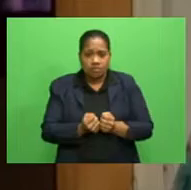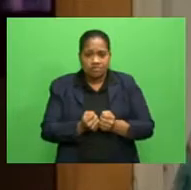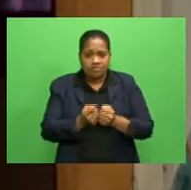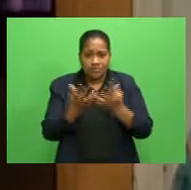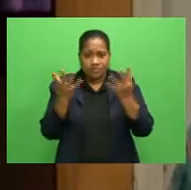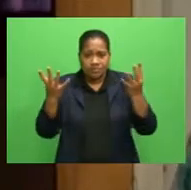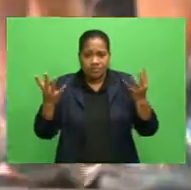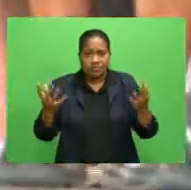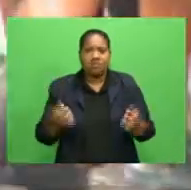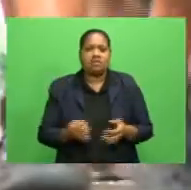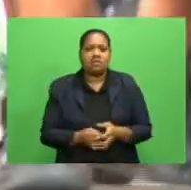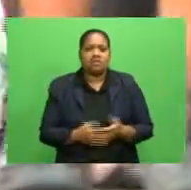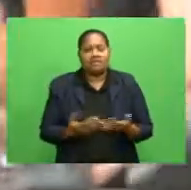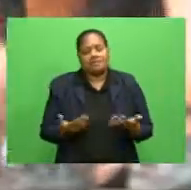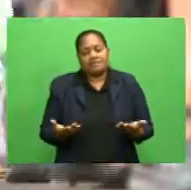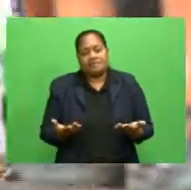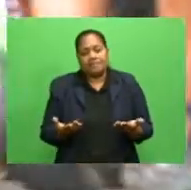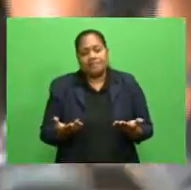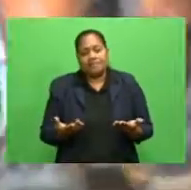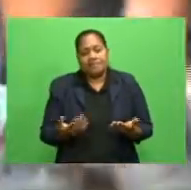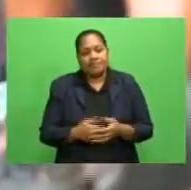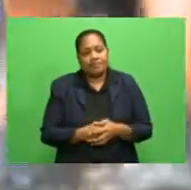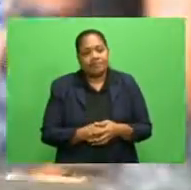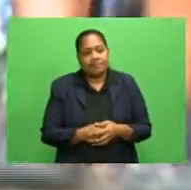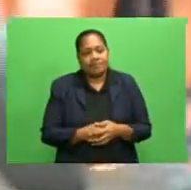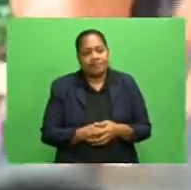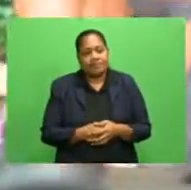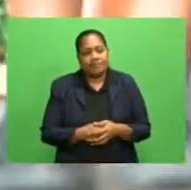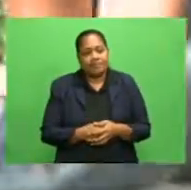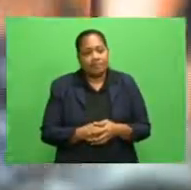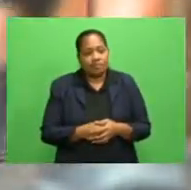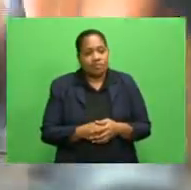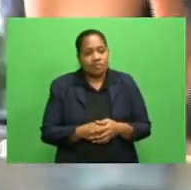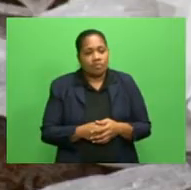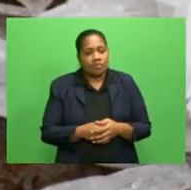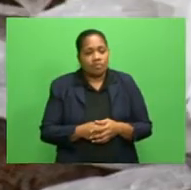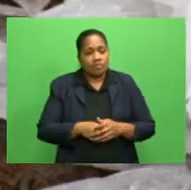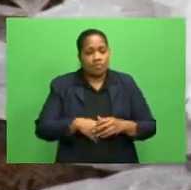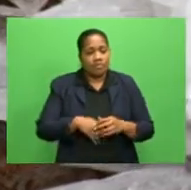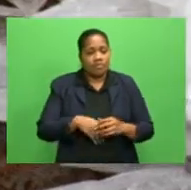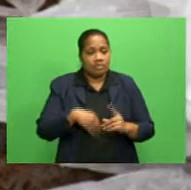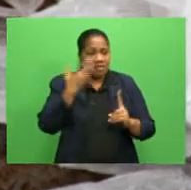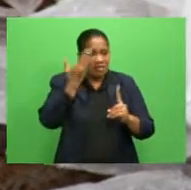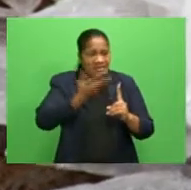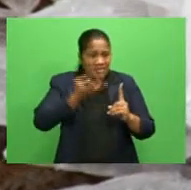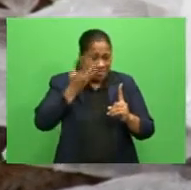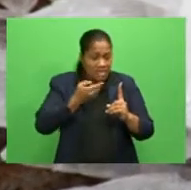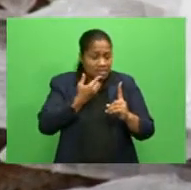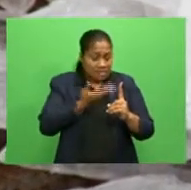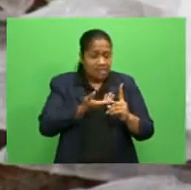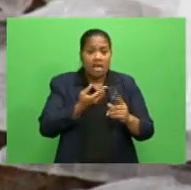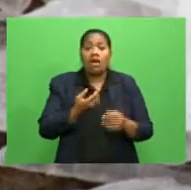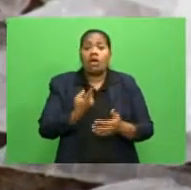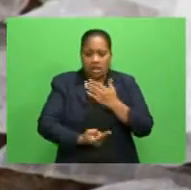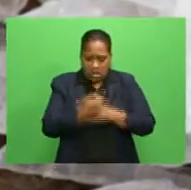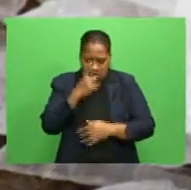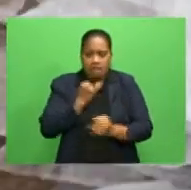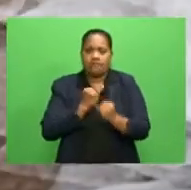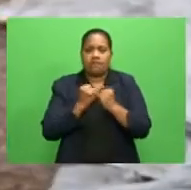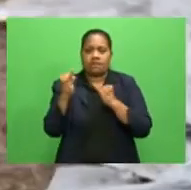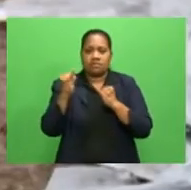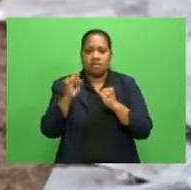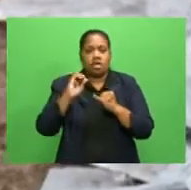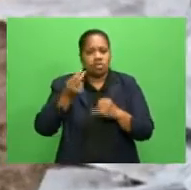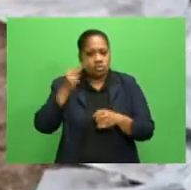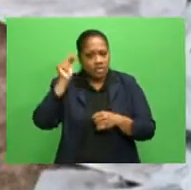worth giving it a try. Volatambu Group Chief Executive Kalesi Volatambu says this can get worse. Therefore, a collaborative